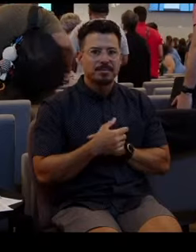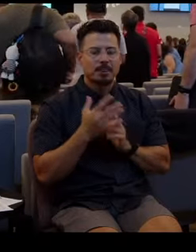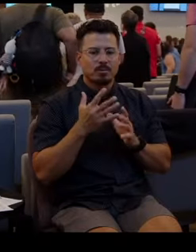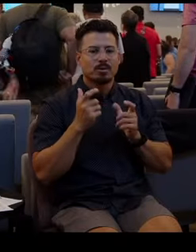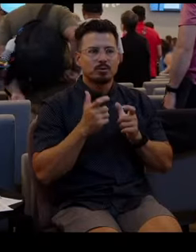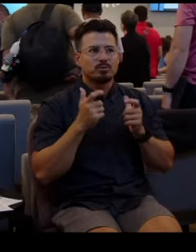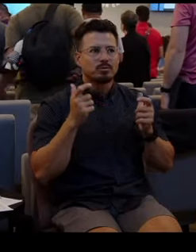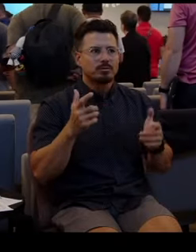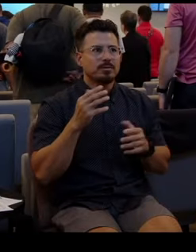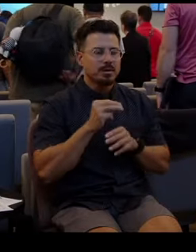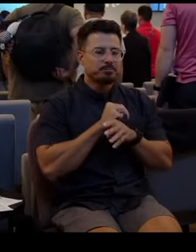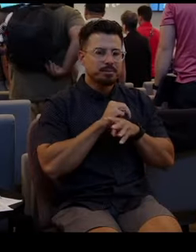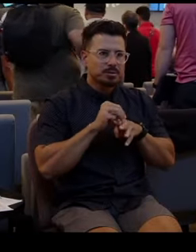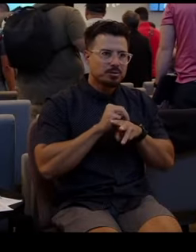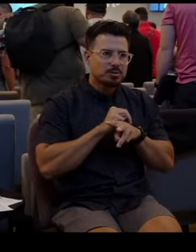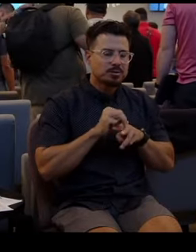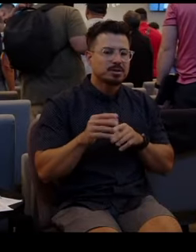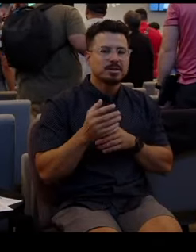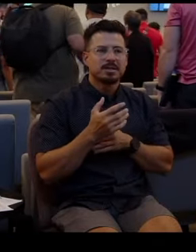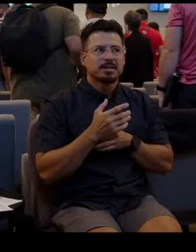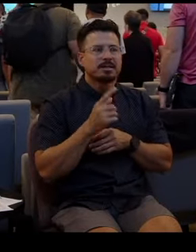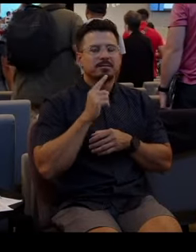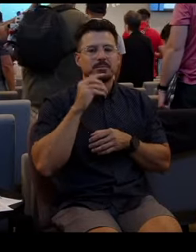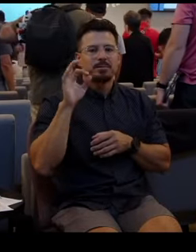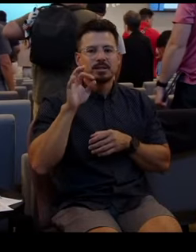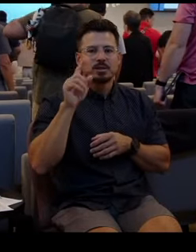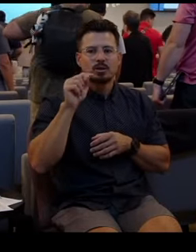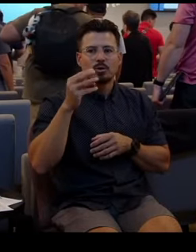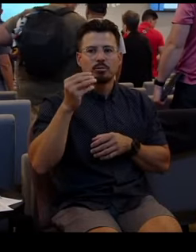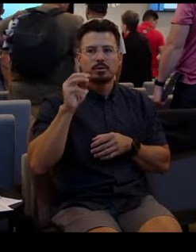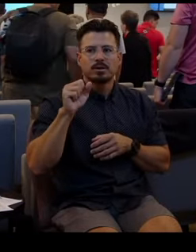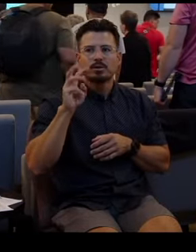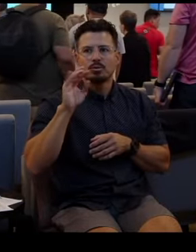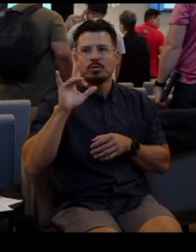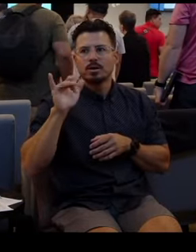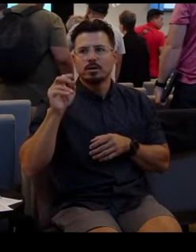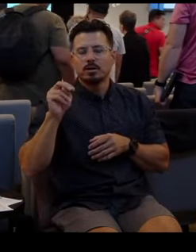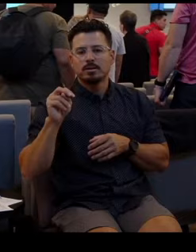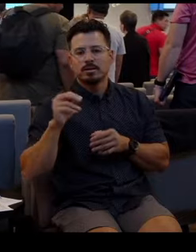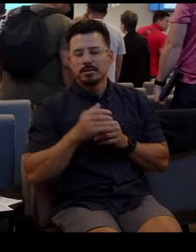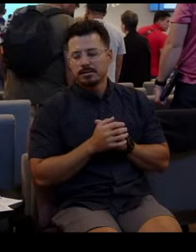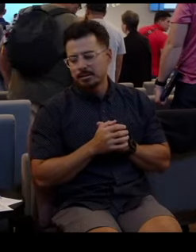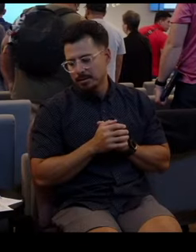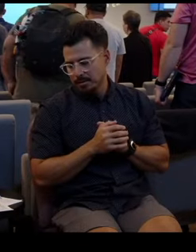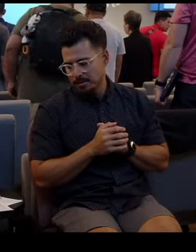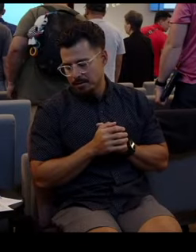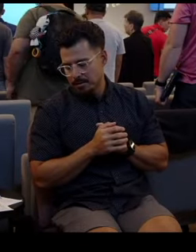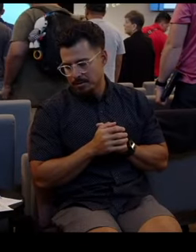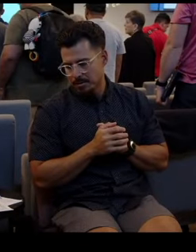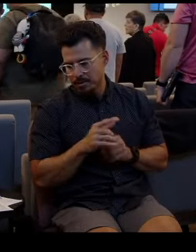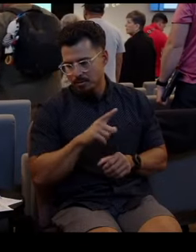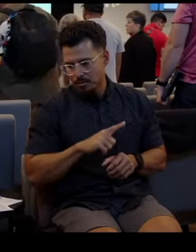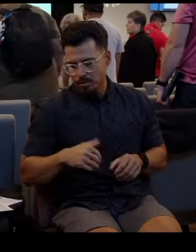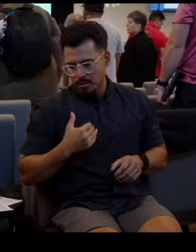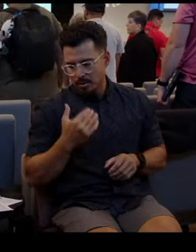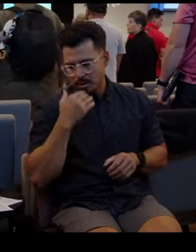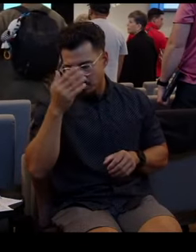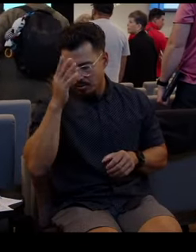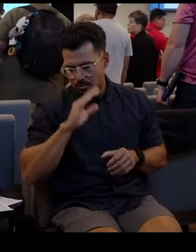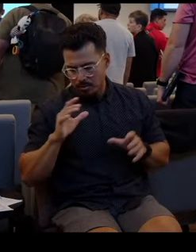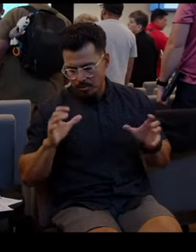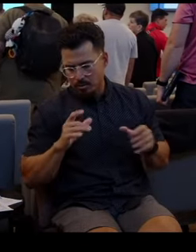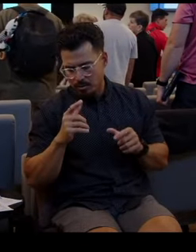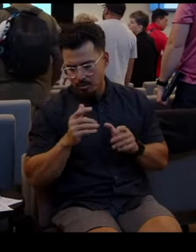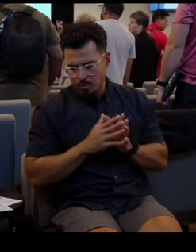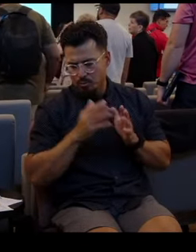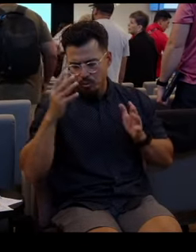great day of ministry. I'm going to have Pastor Thomas Williams lift his voice and dismiss us. Thank God, for all